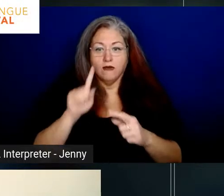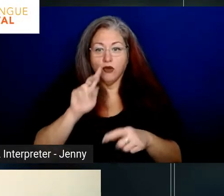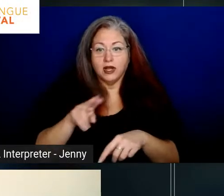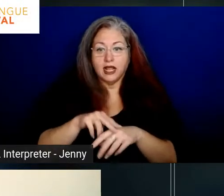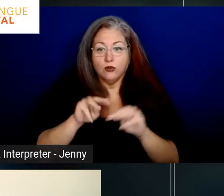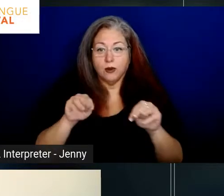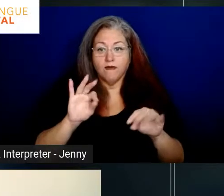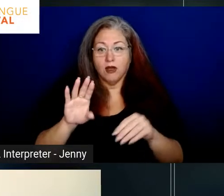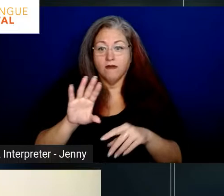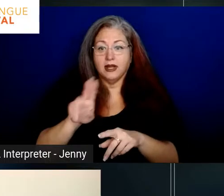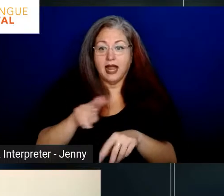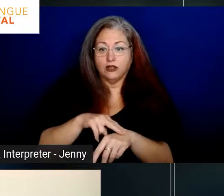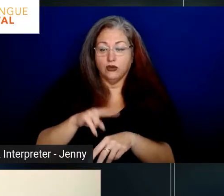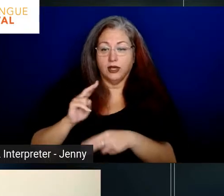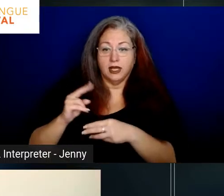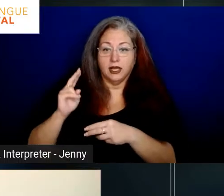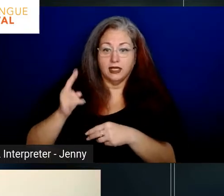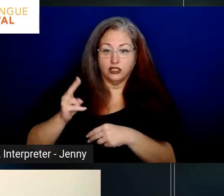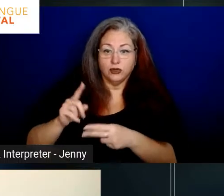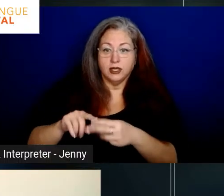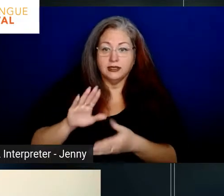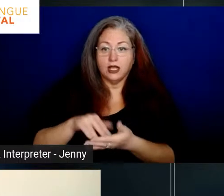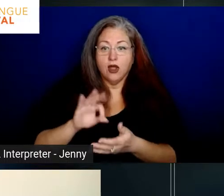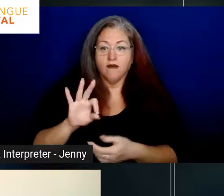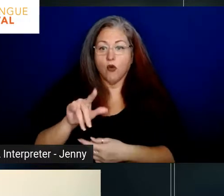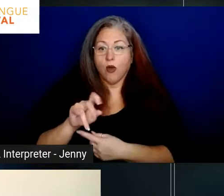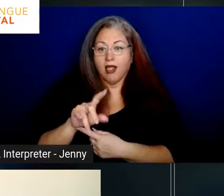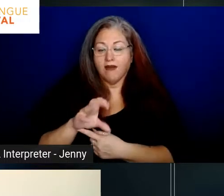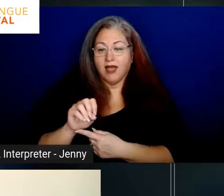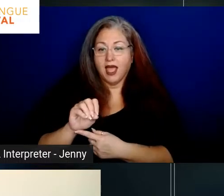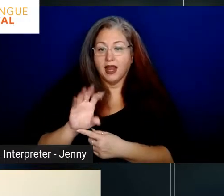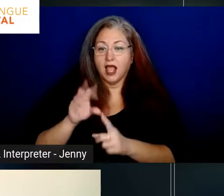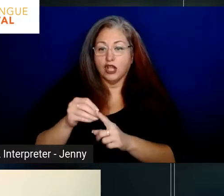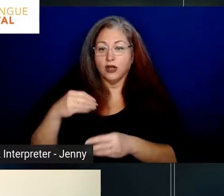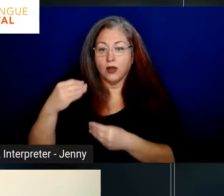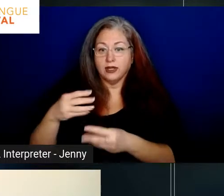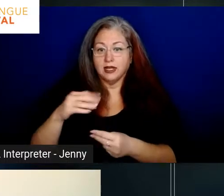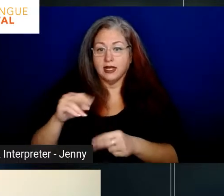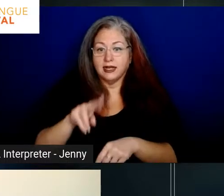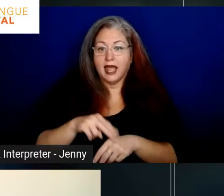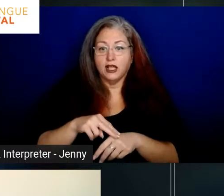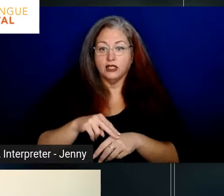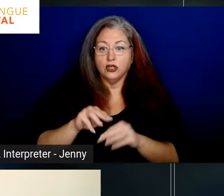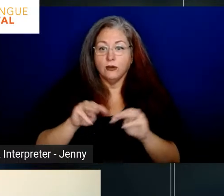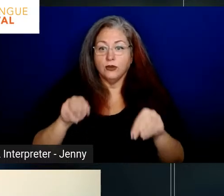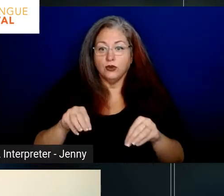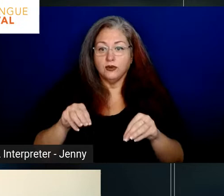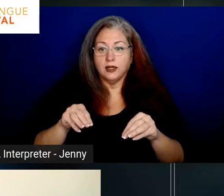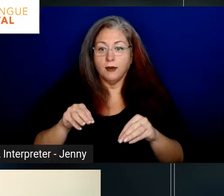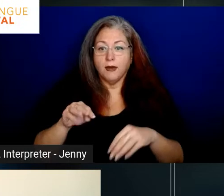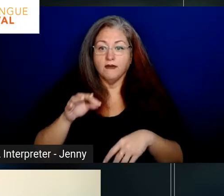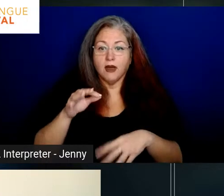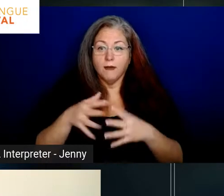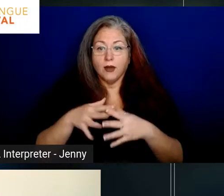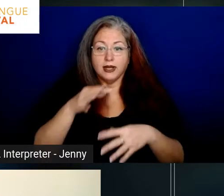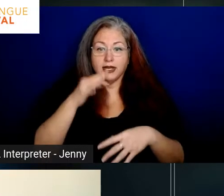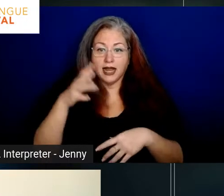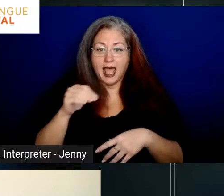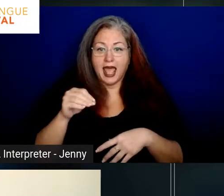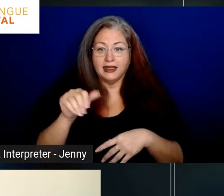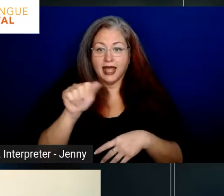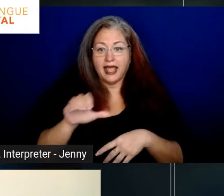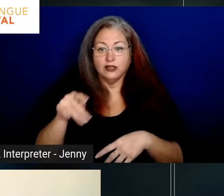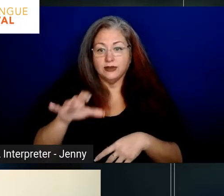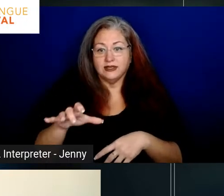and Cultural Heritage, the National Museum of the American Indian, and the Asian Pacific American Center. We are grateful to